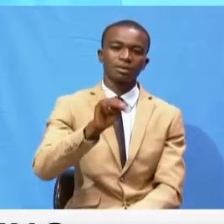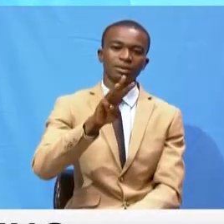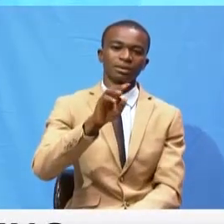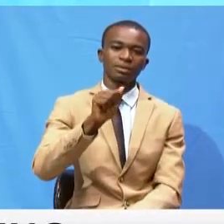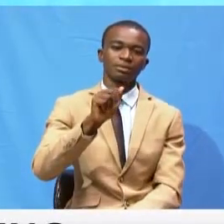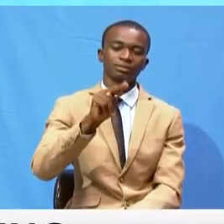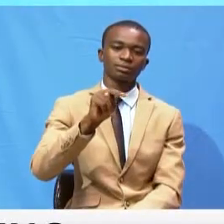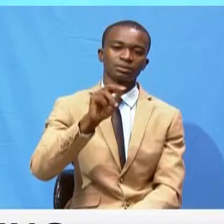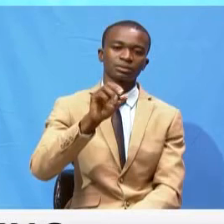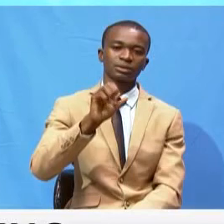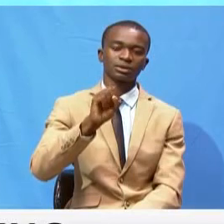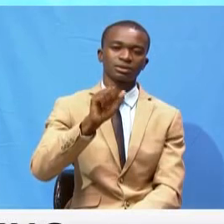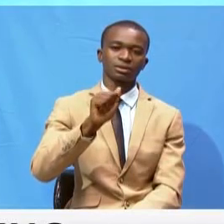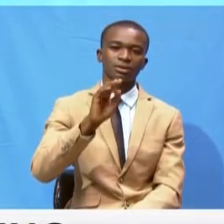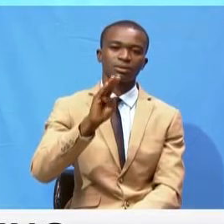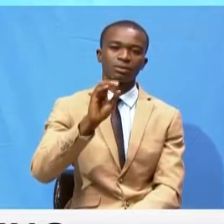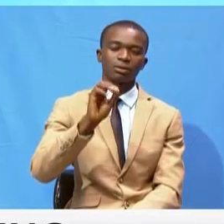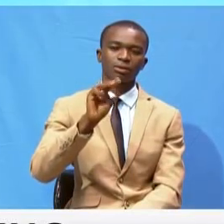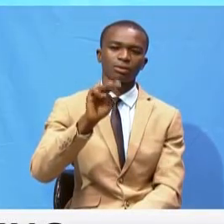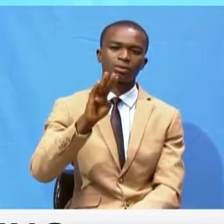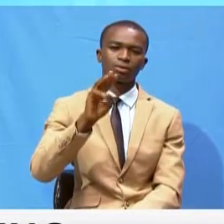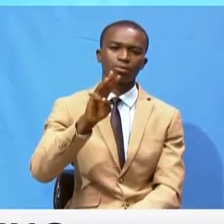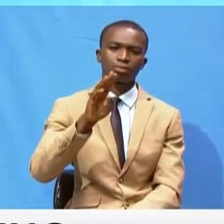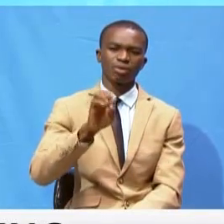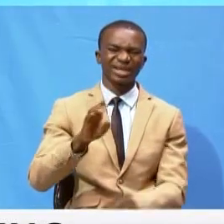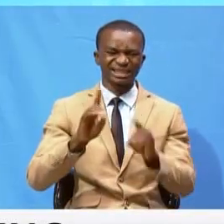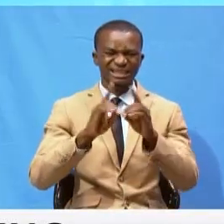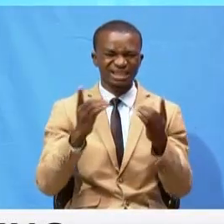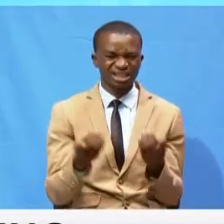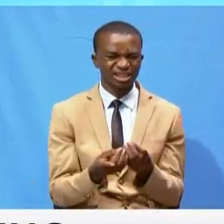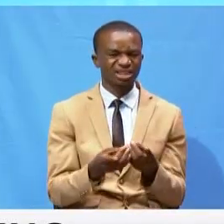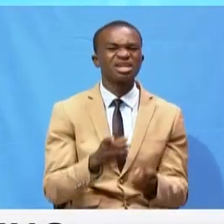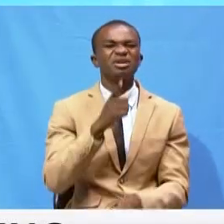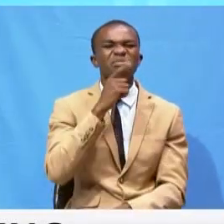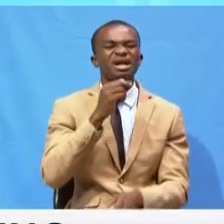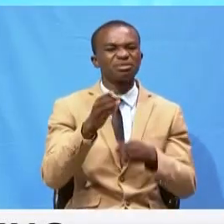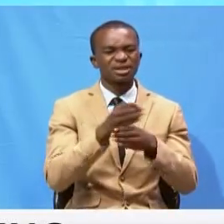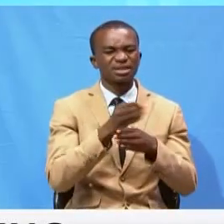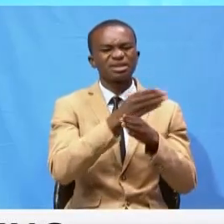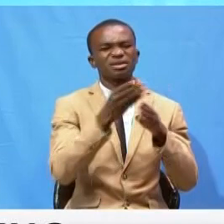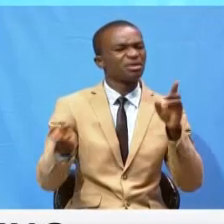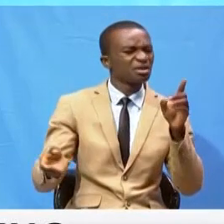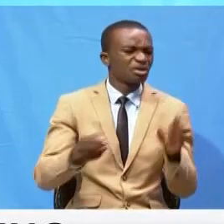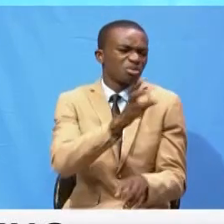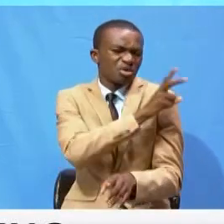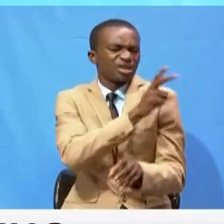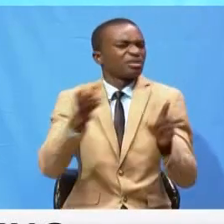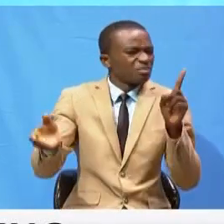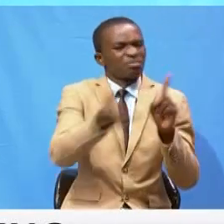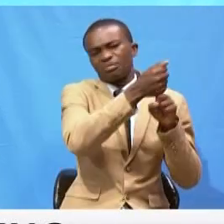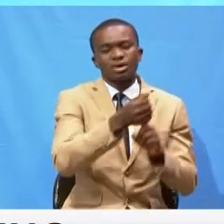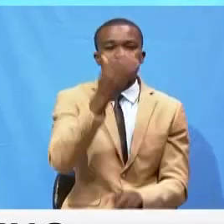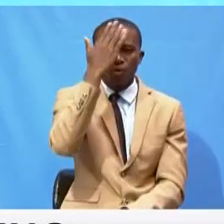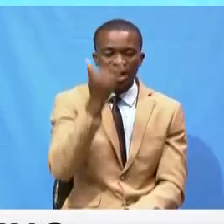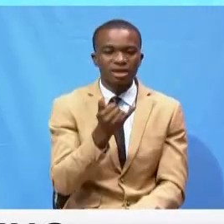have apprehended a businessman of Mukamba Village for allegedly being involved in smuggling of white